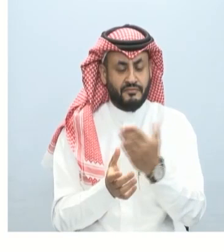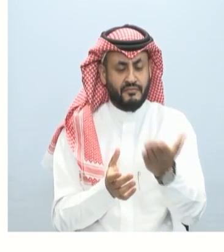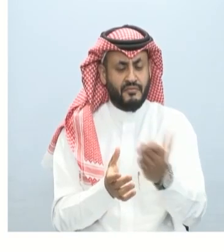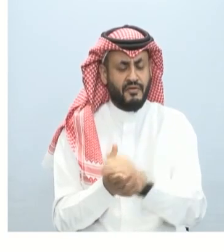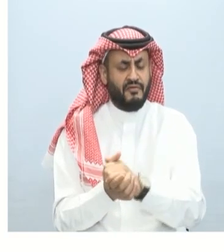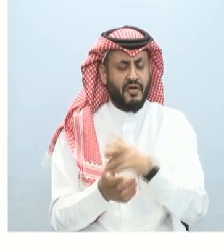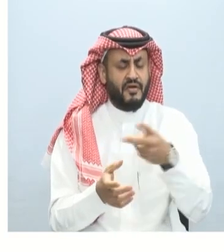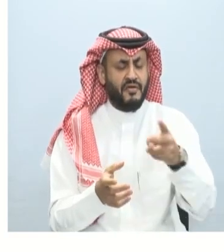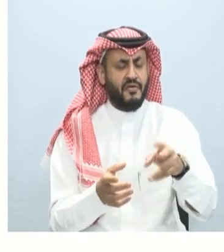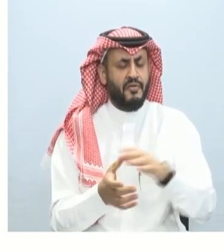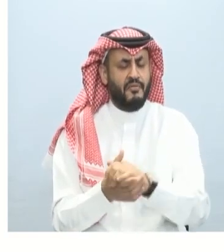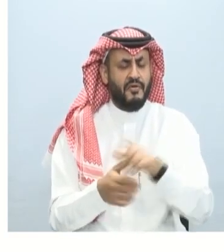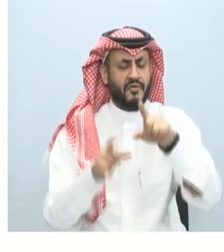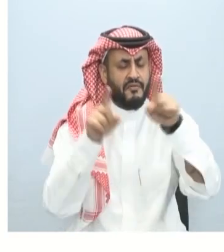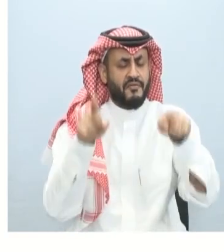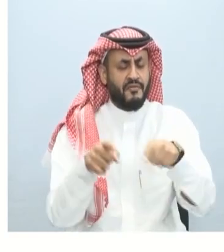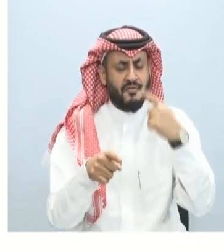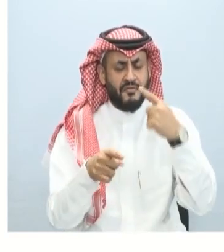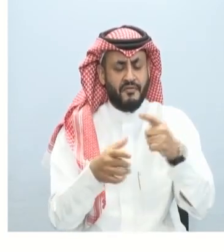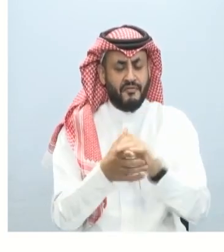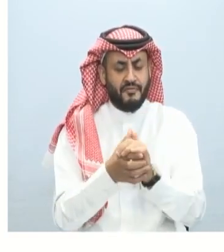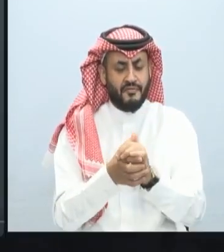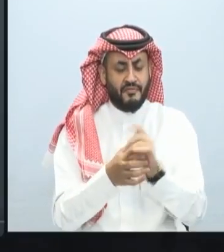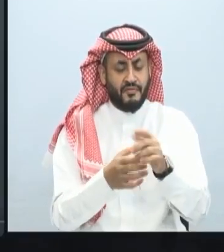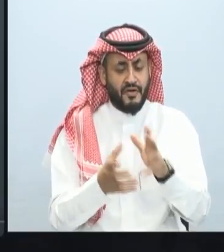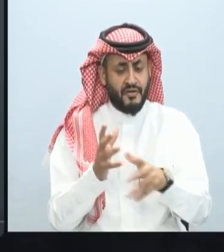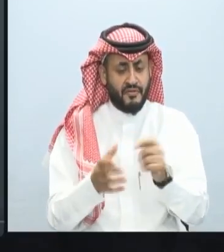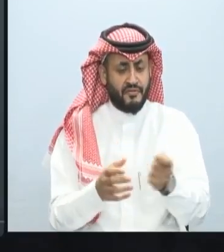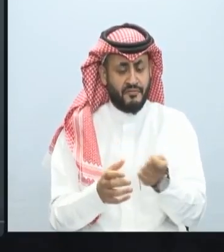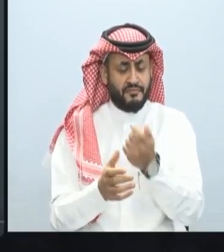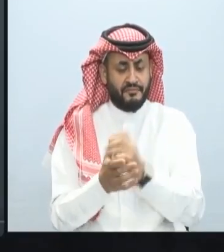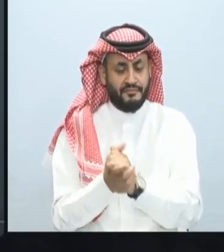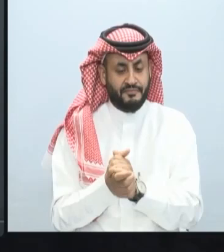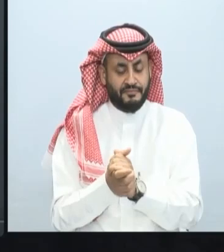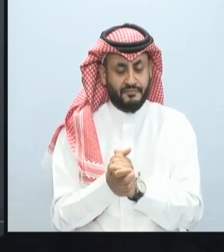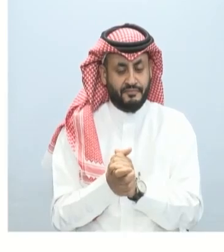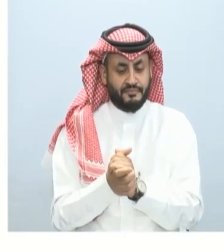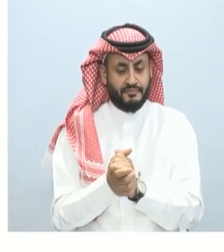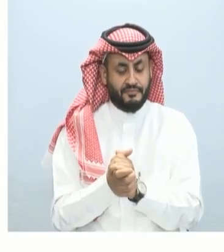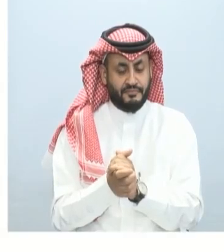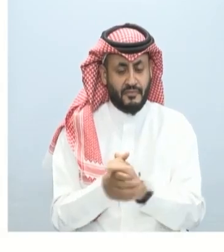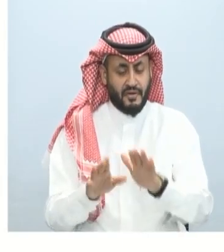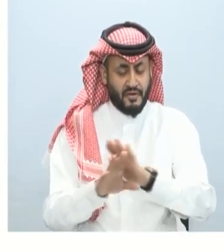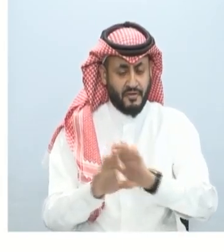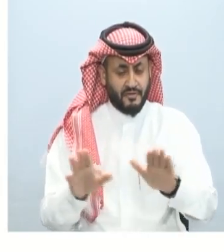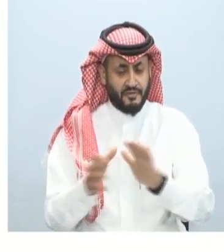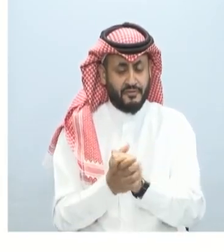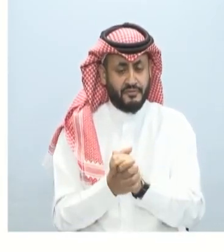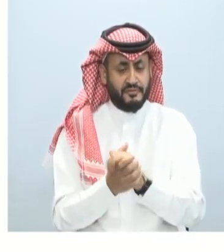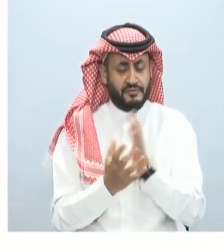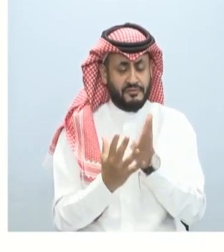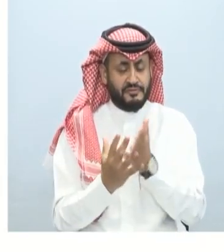about different genres, movies, and we have here stories to write and so on. So we completed our units